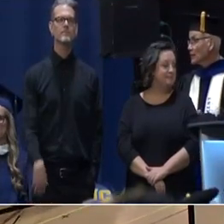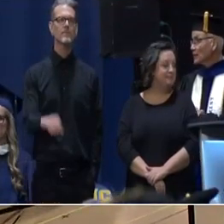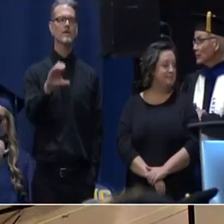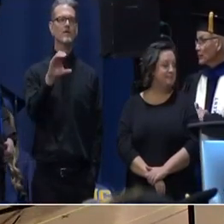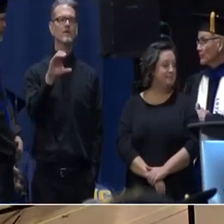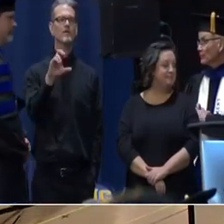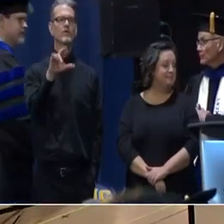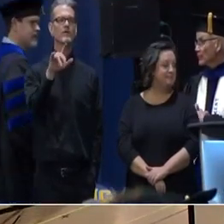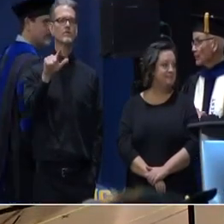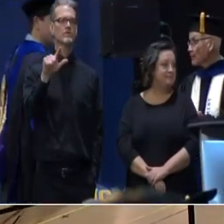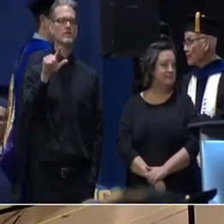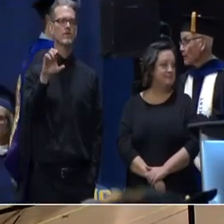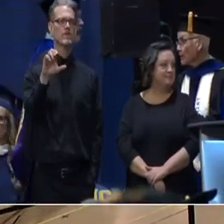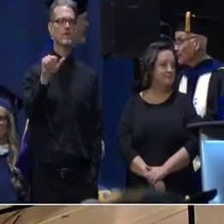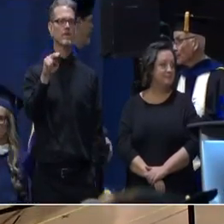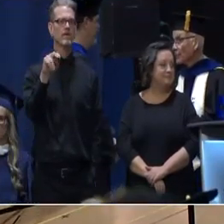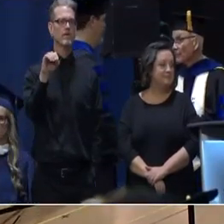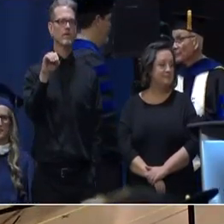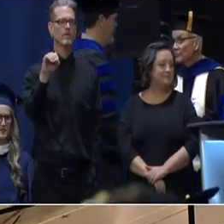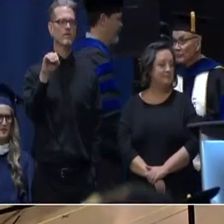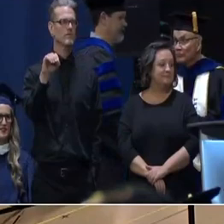Crystal Cano.